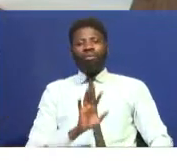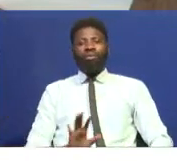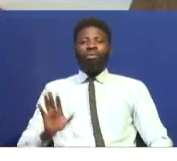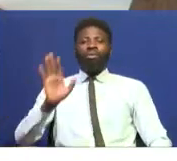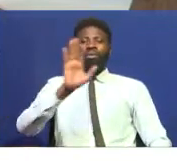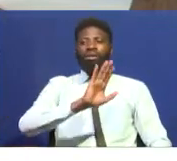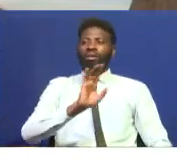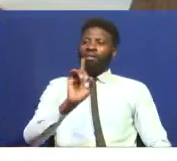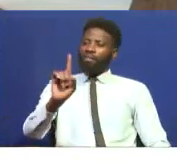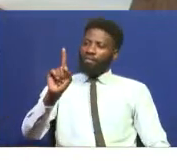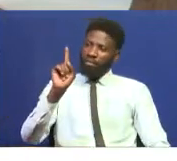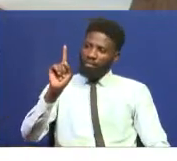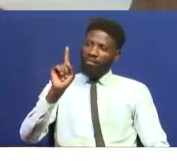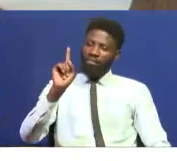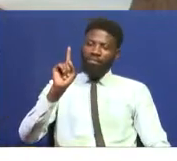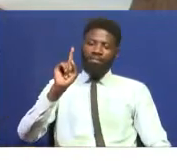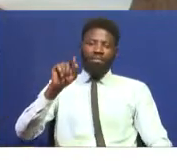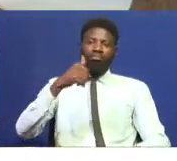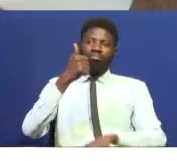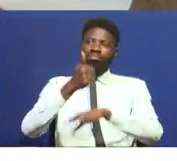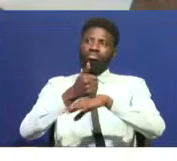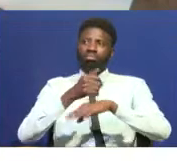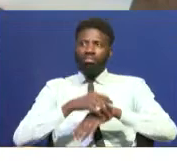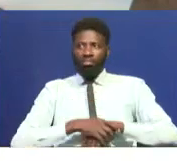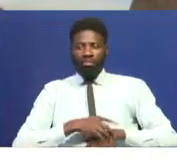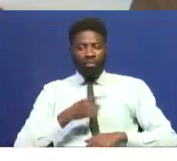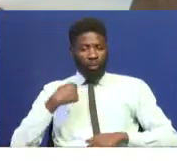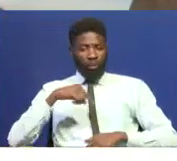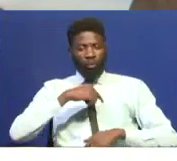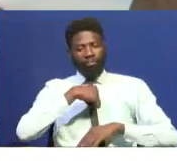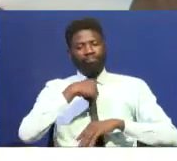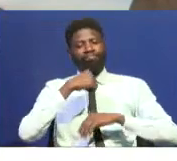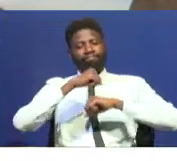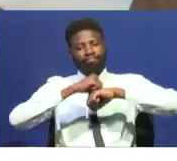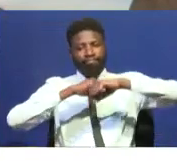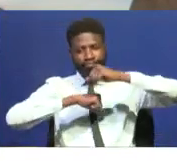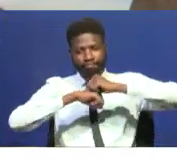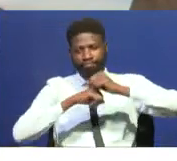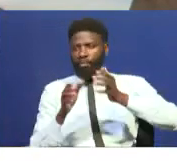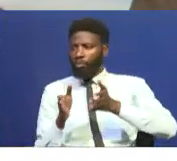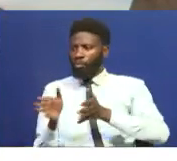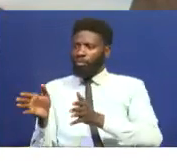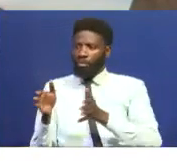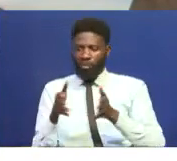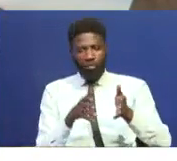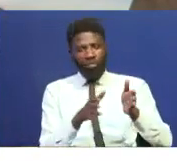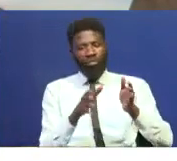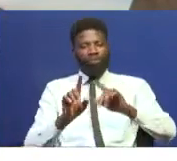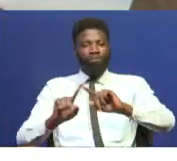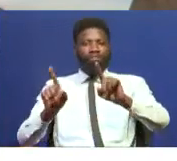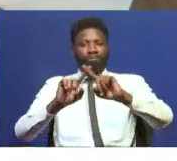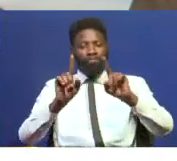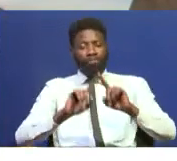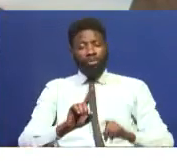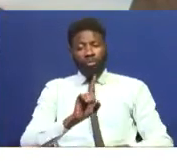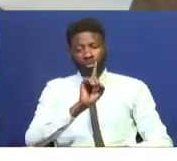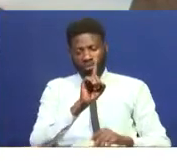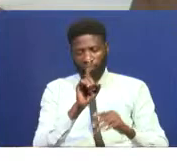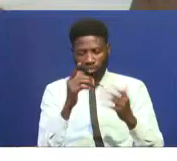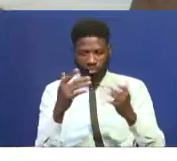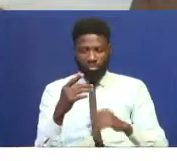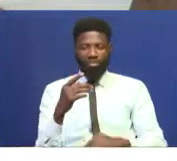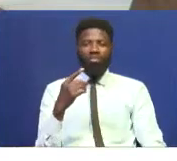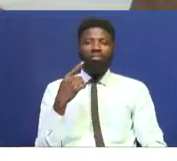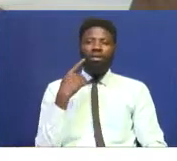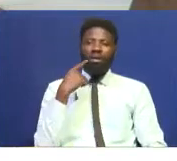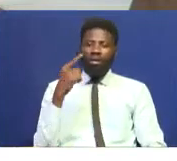that, we have structured it into several parts. While it's 100 megawatts, we